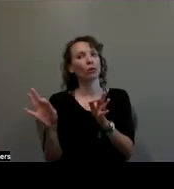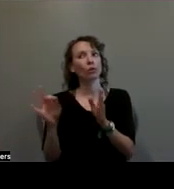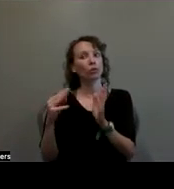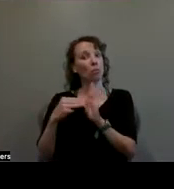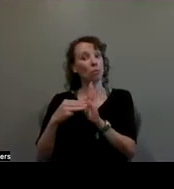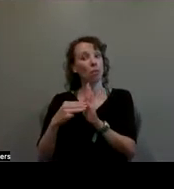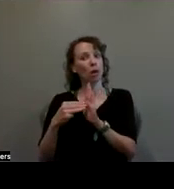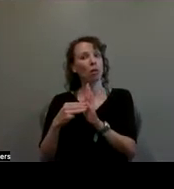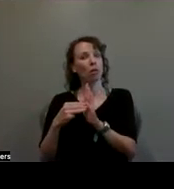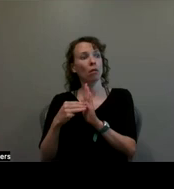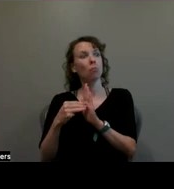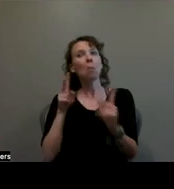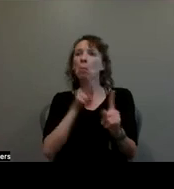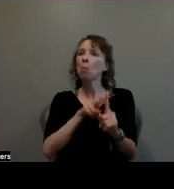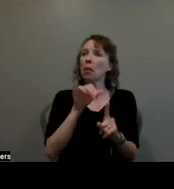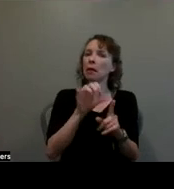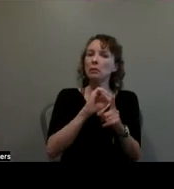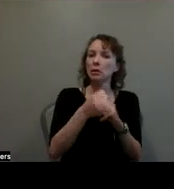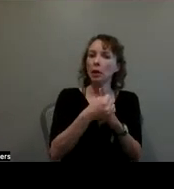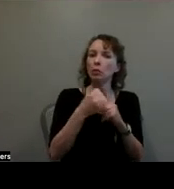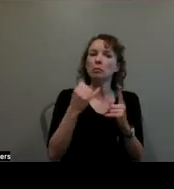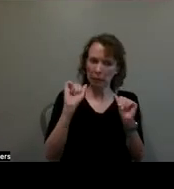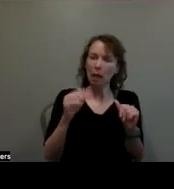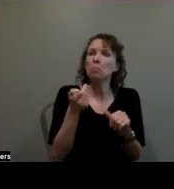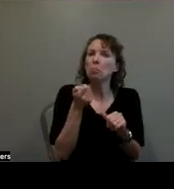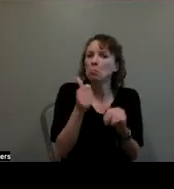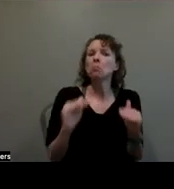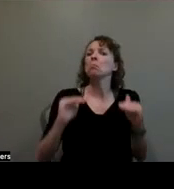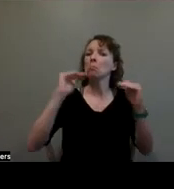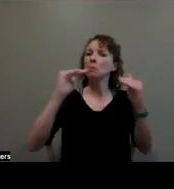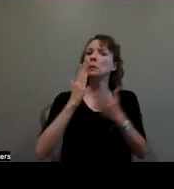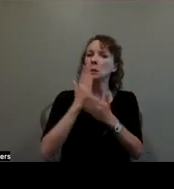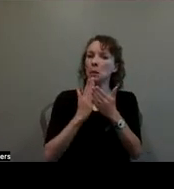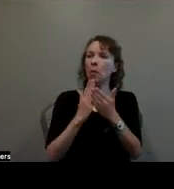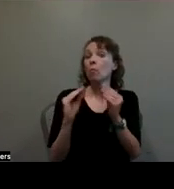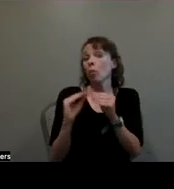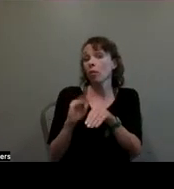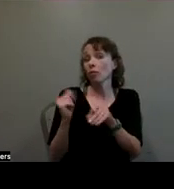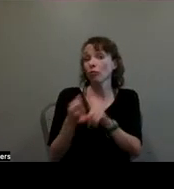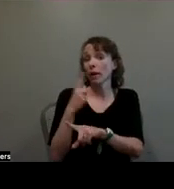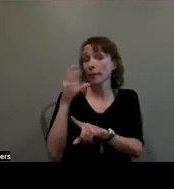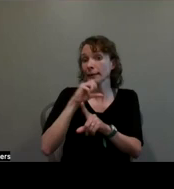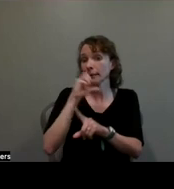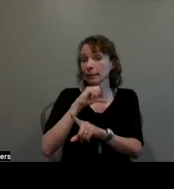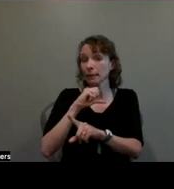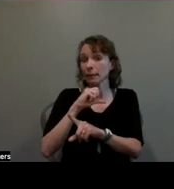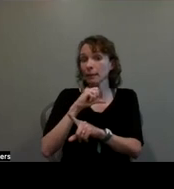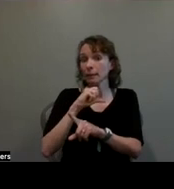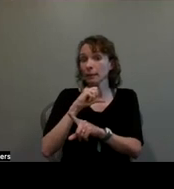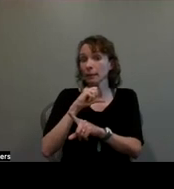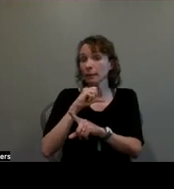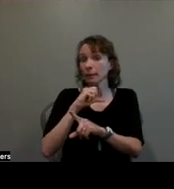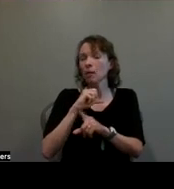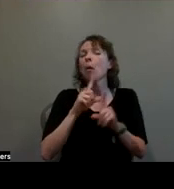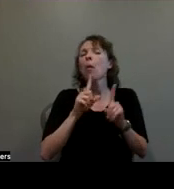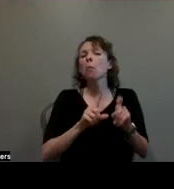scenario and give you some enrichment over, say, just random guessing? It turns out in a number of these proteins,